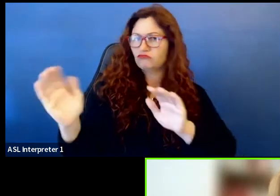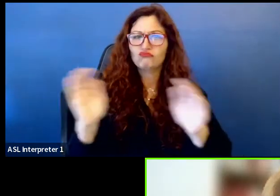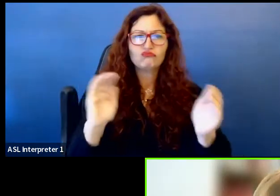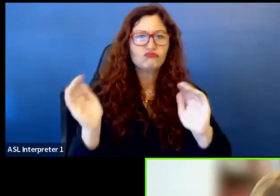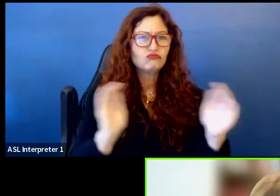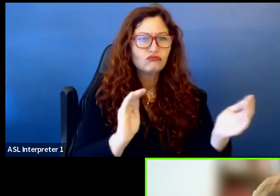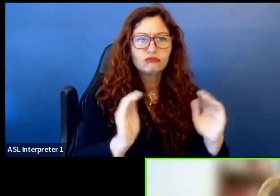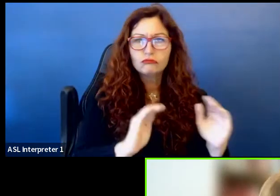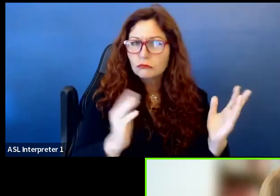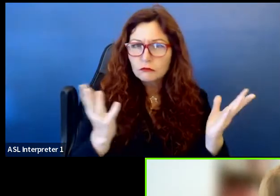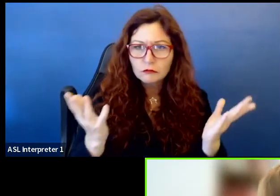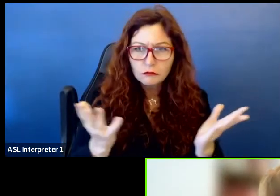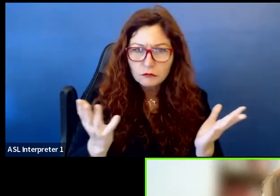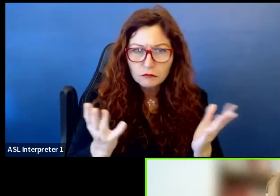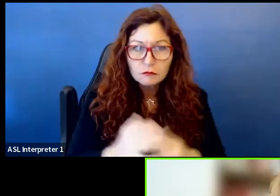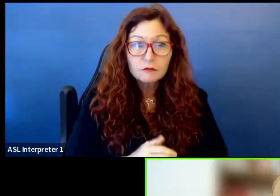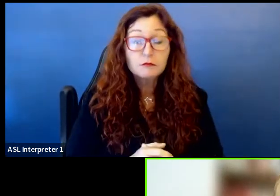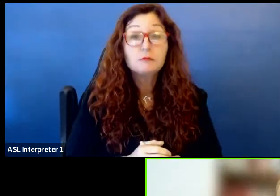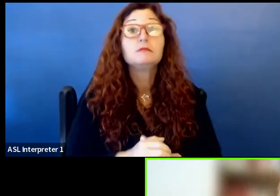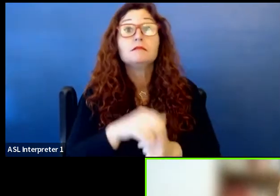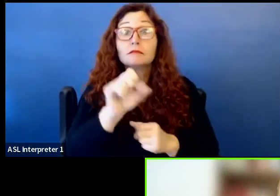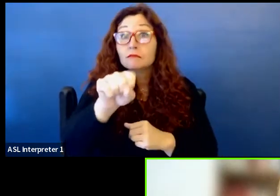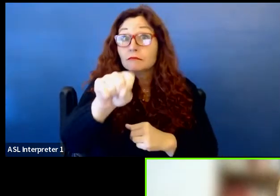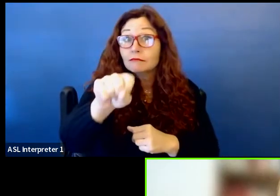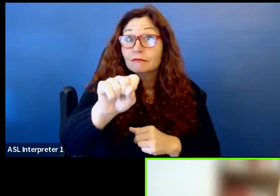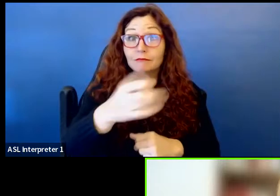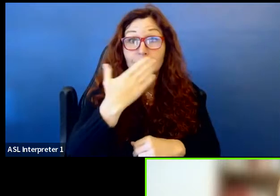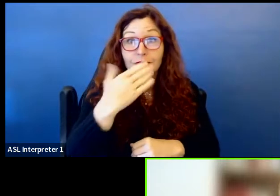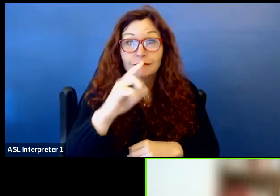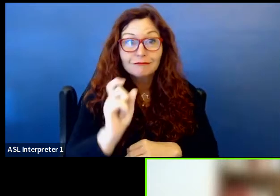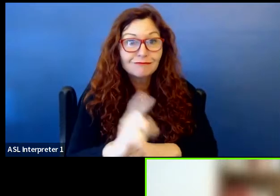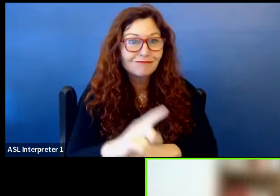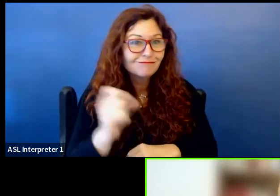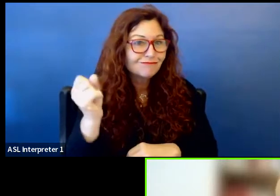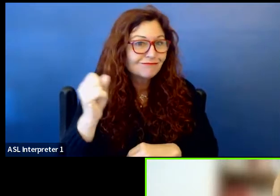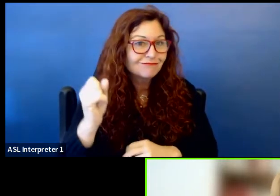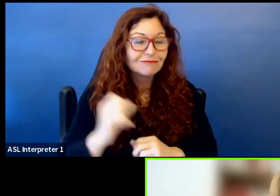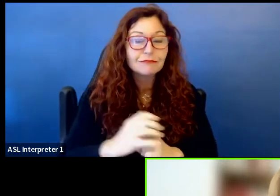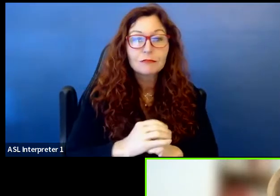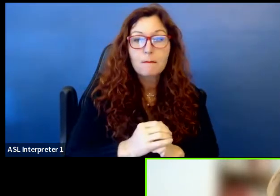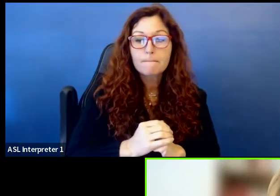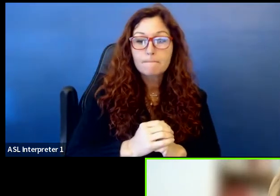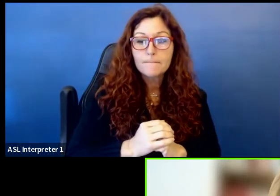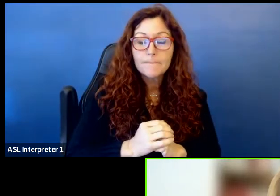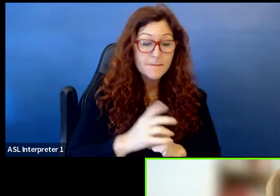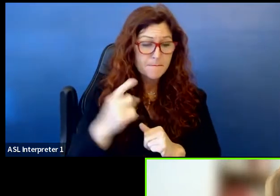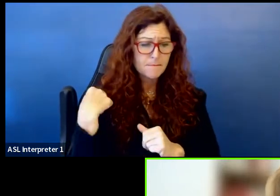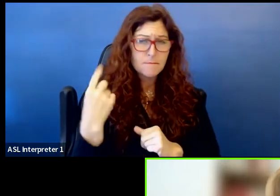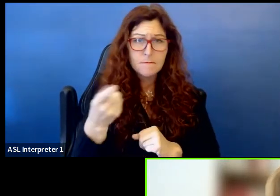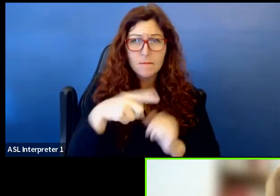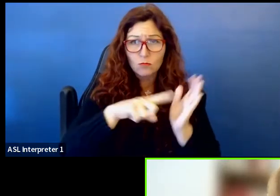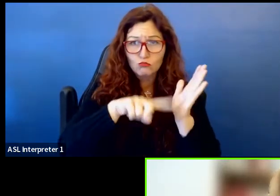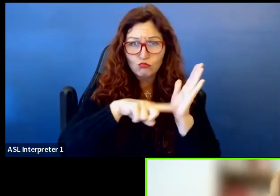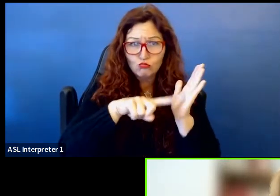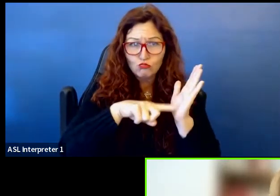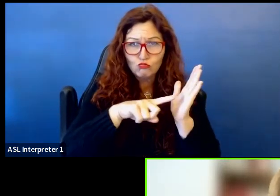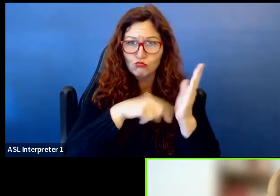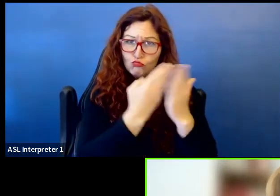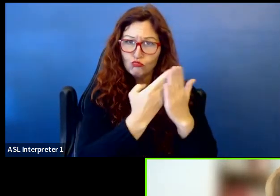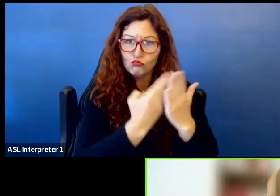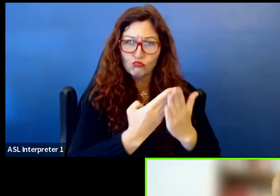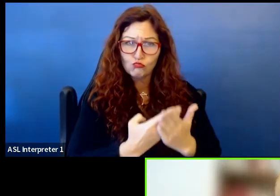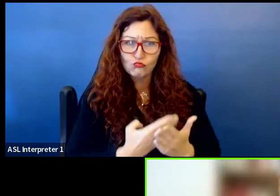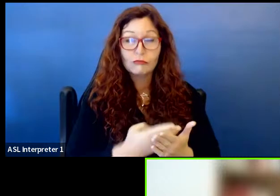thank you so much for this question um we the data the because there's so few women in